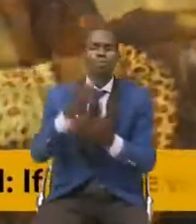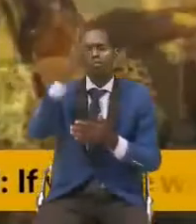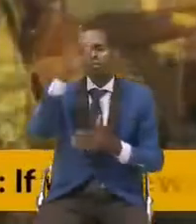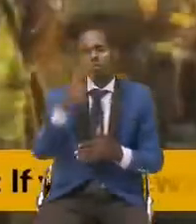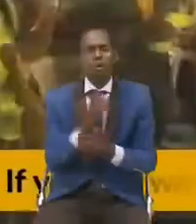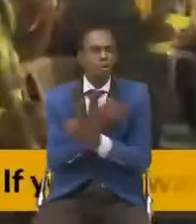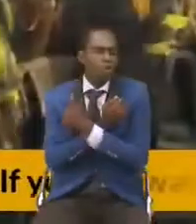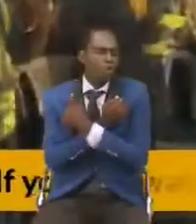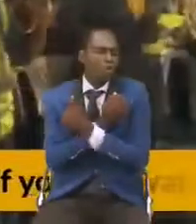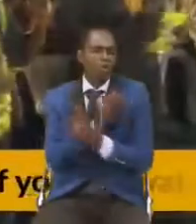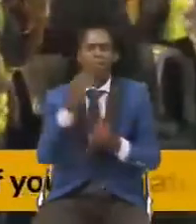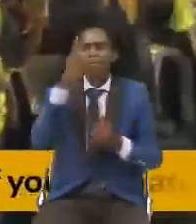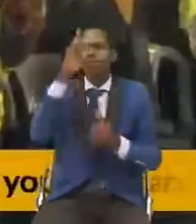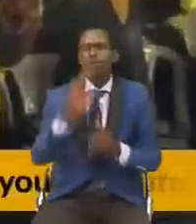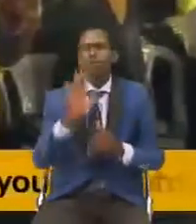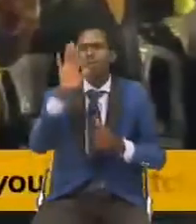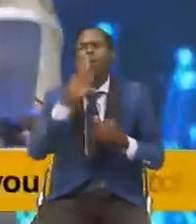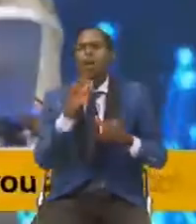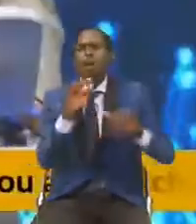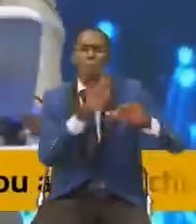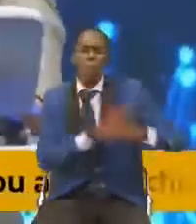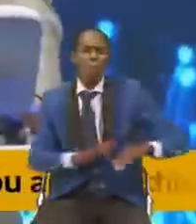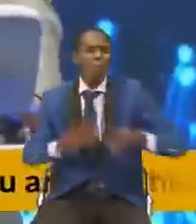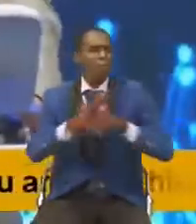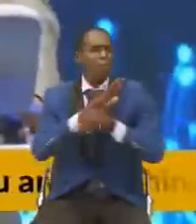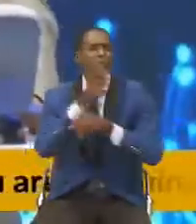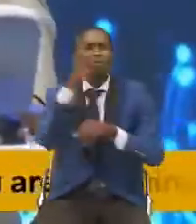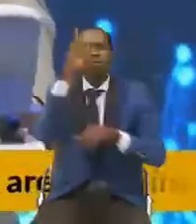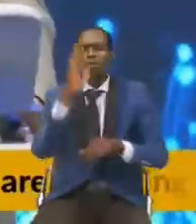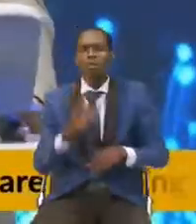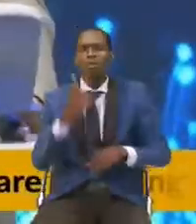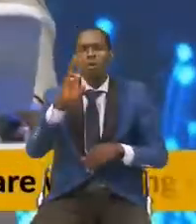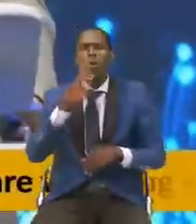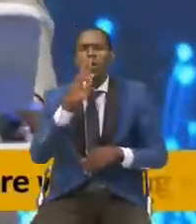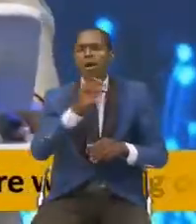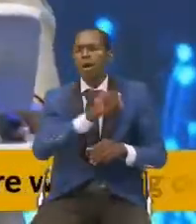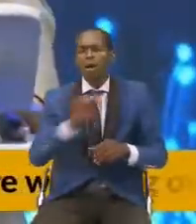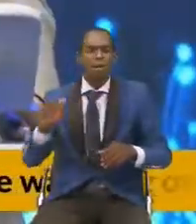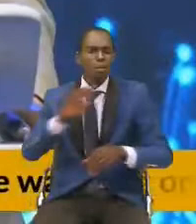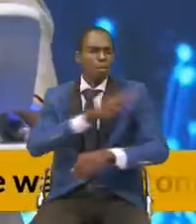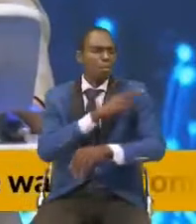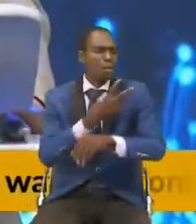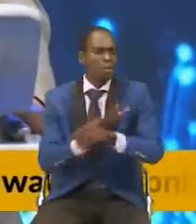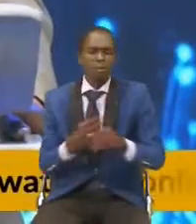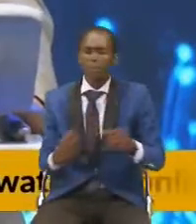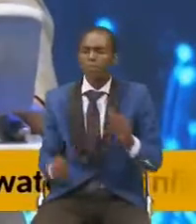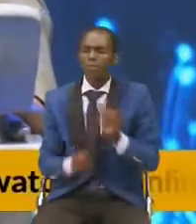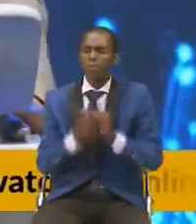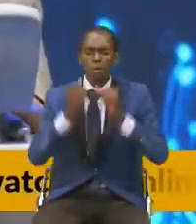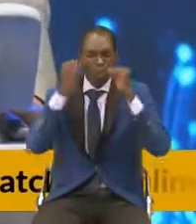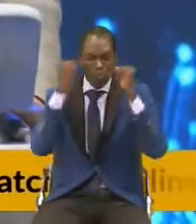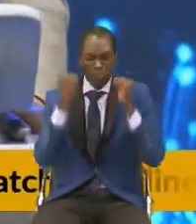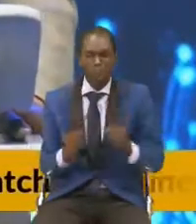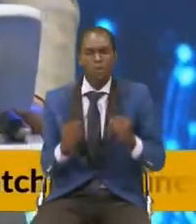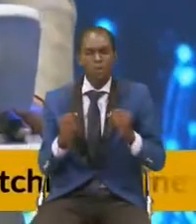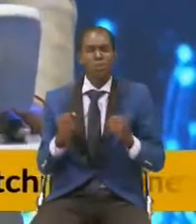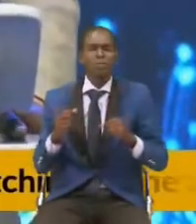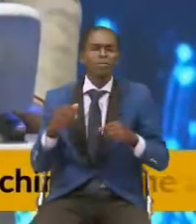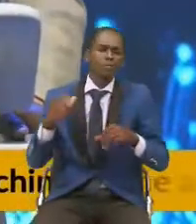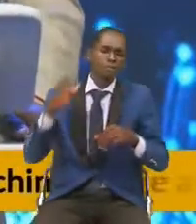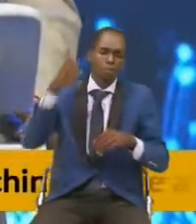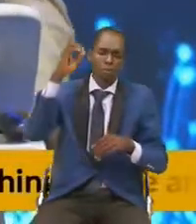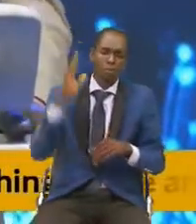Father, you're a good God. You're a loving God. You're a merciful God. And you're a